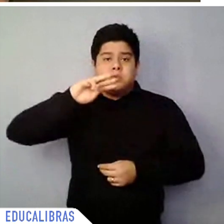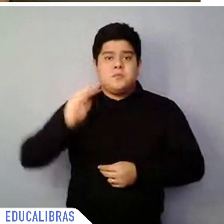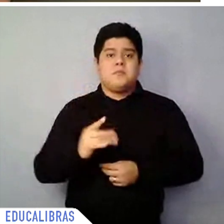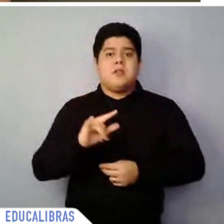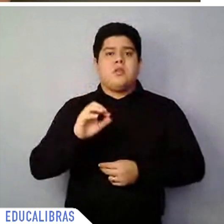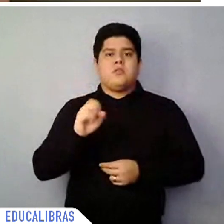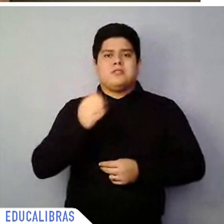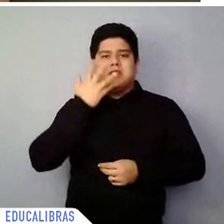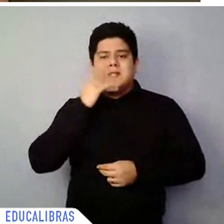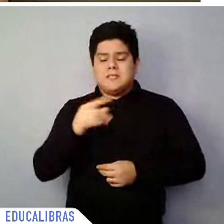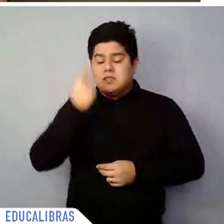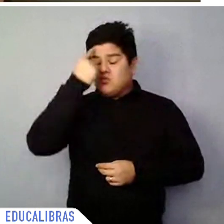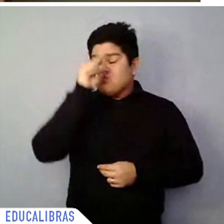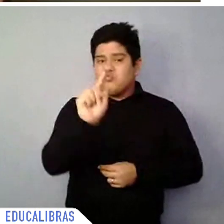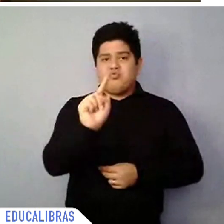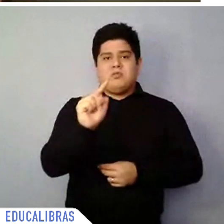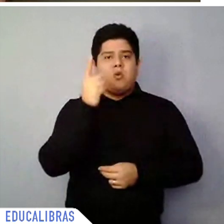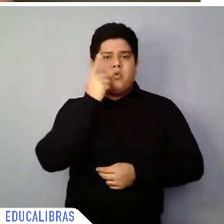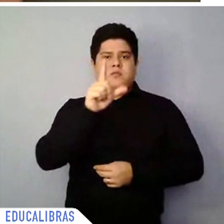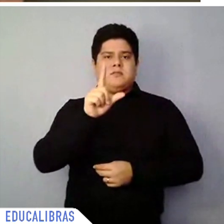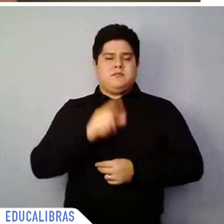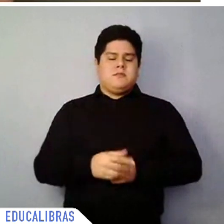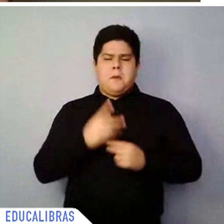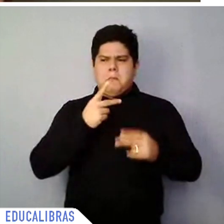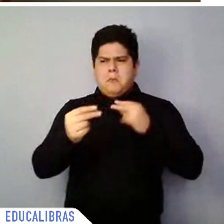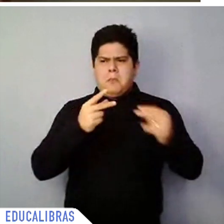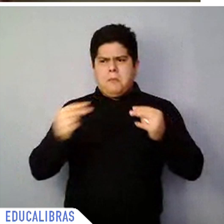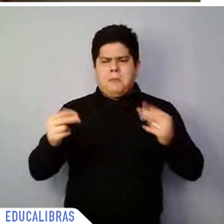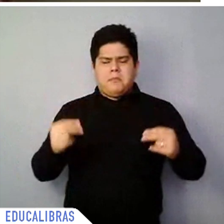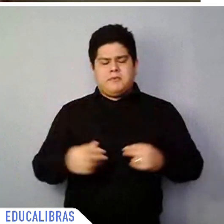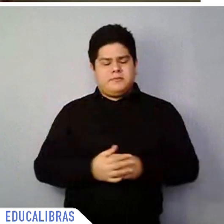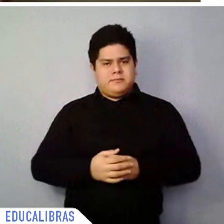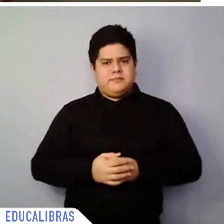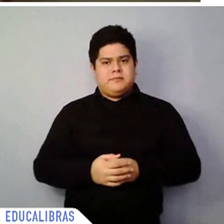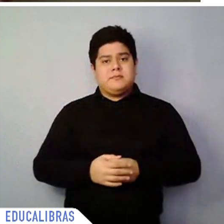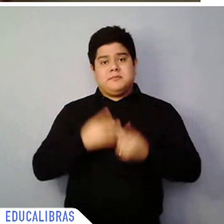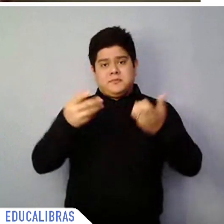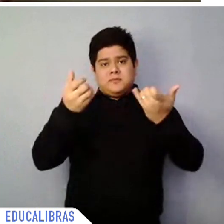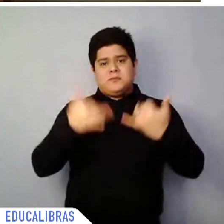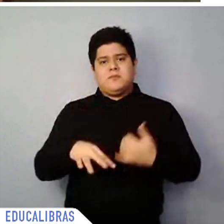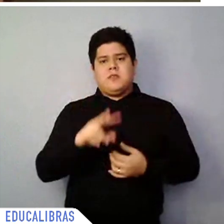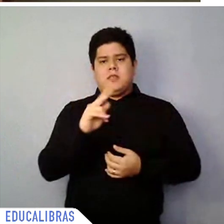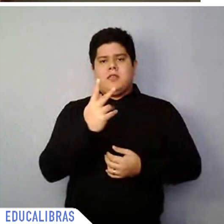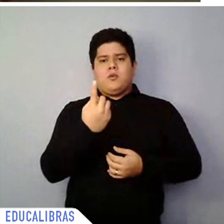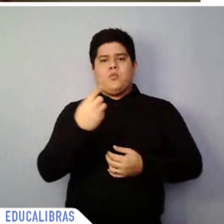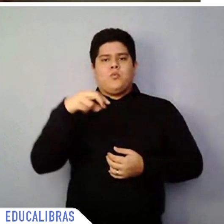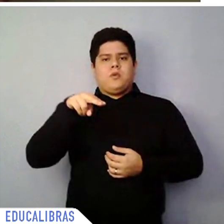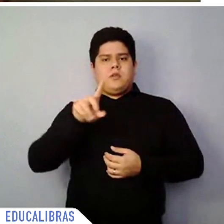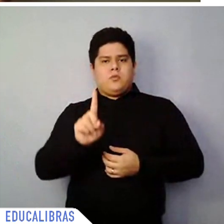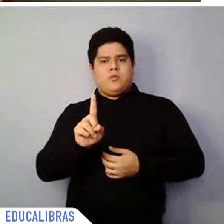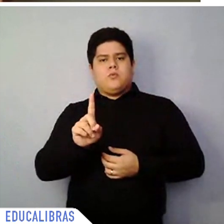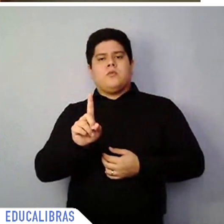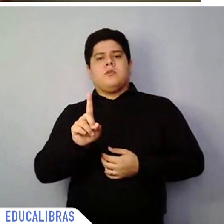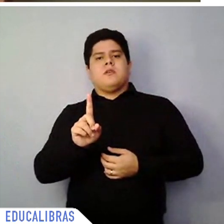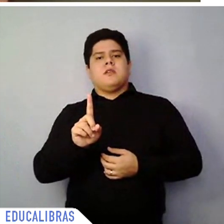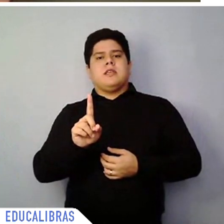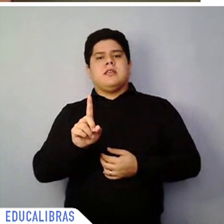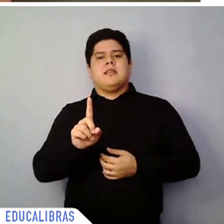we vaccinated up to 20 million children in a single day. As you said,